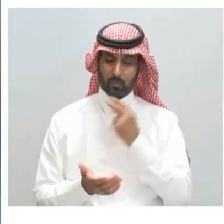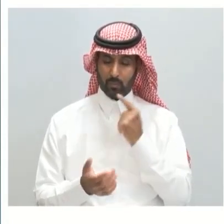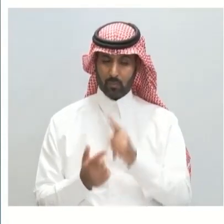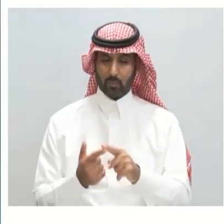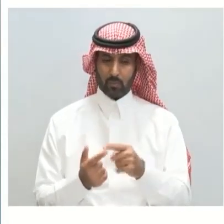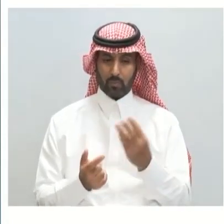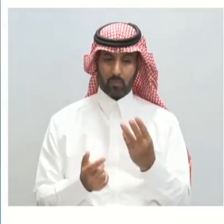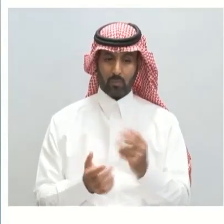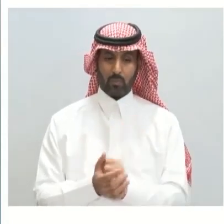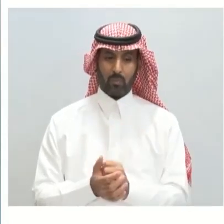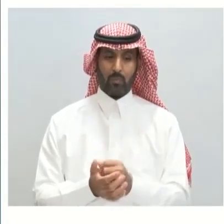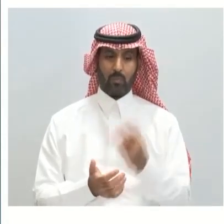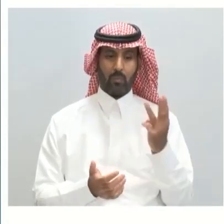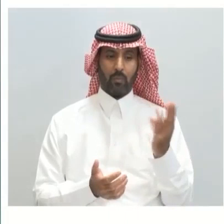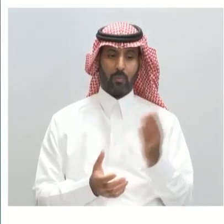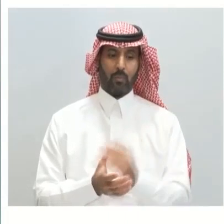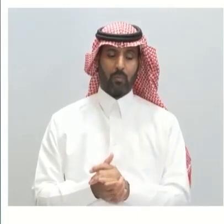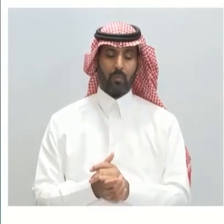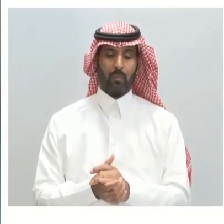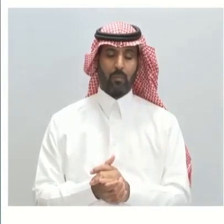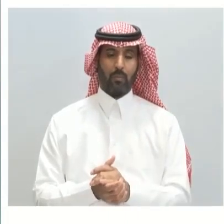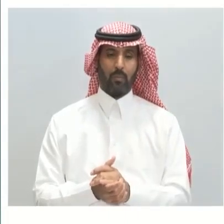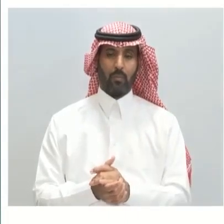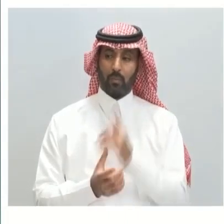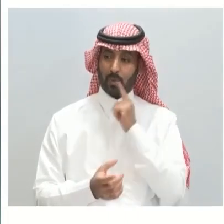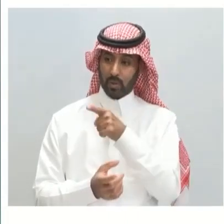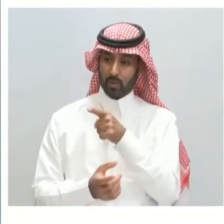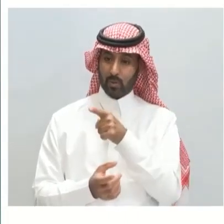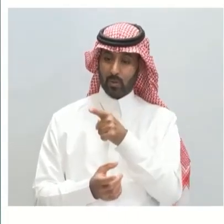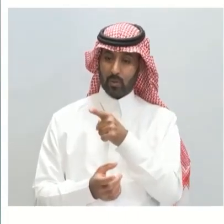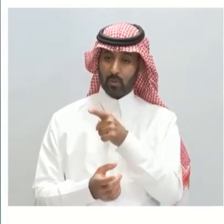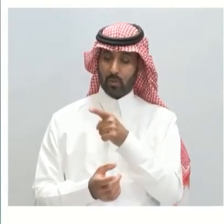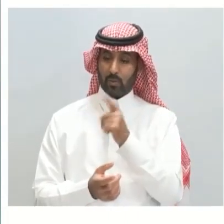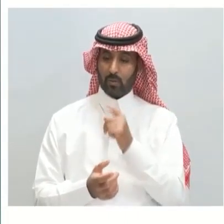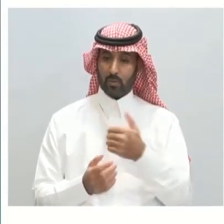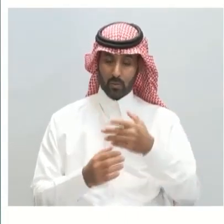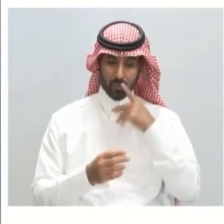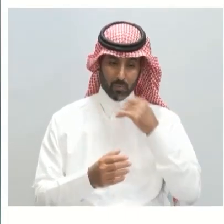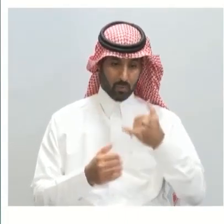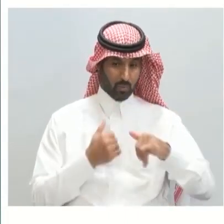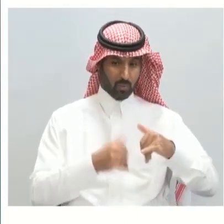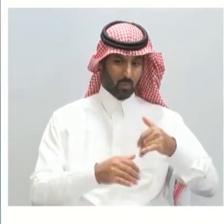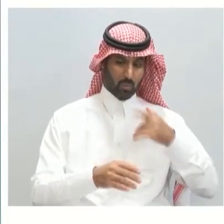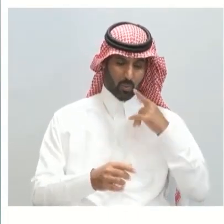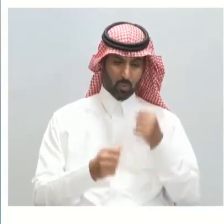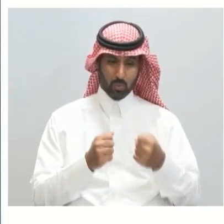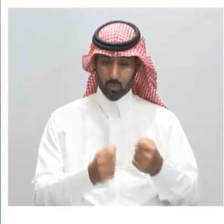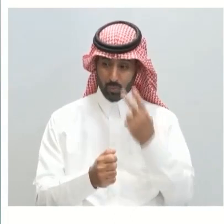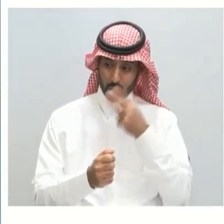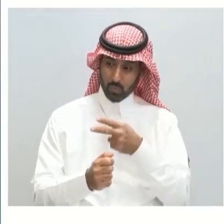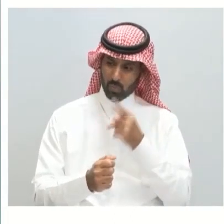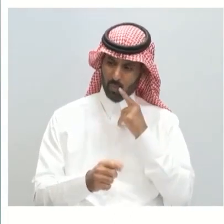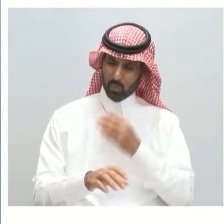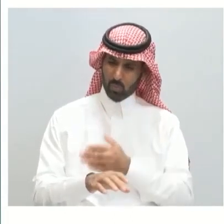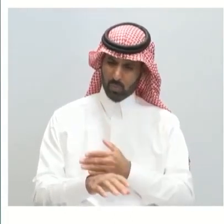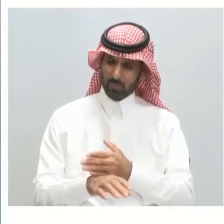deductions. Number three, this must be them. They must have been on the road longer than expected, but you